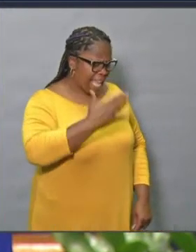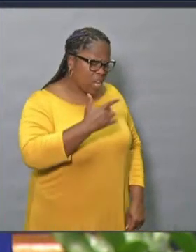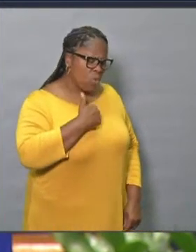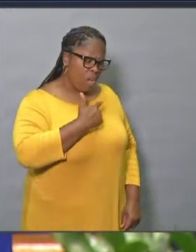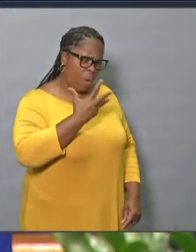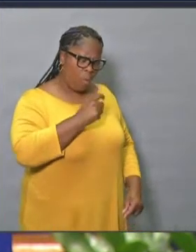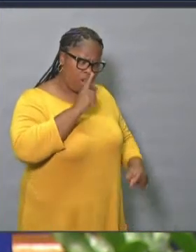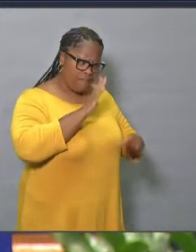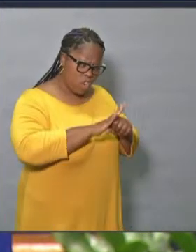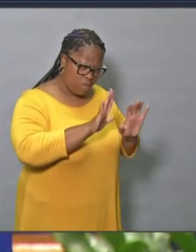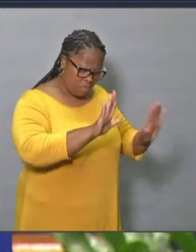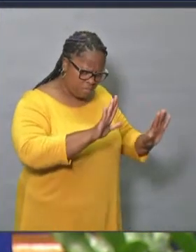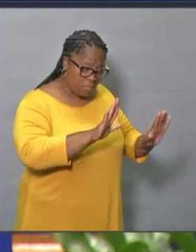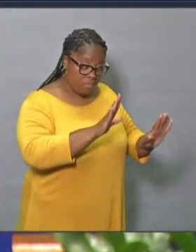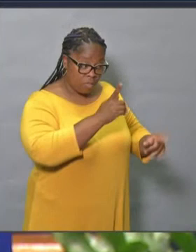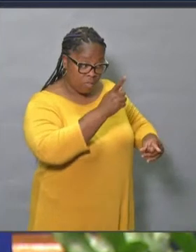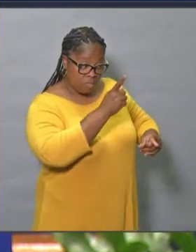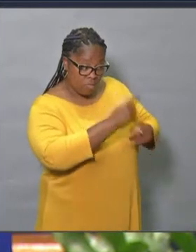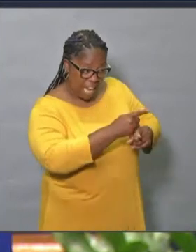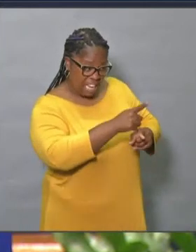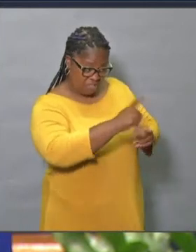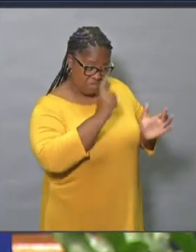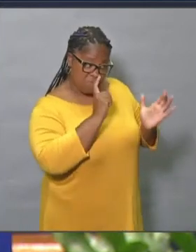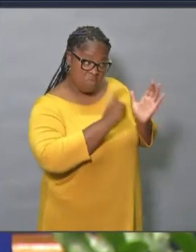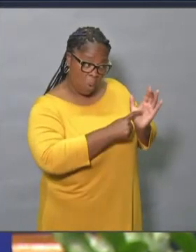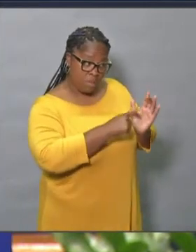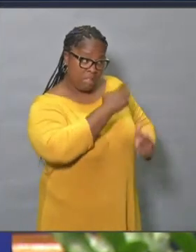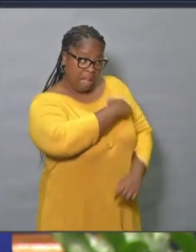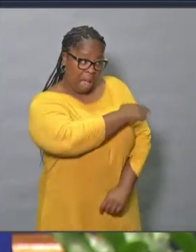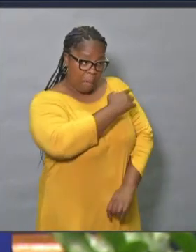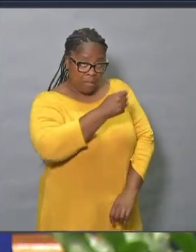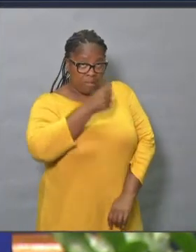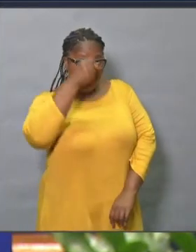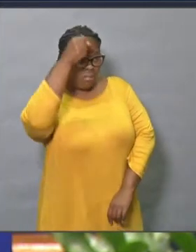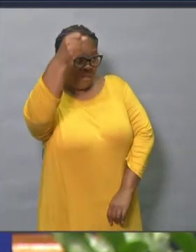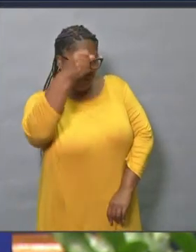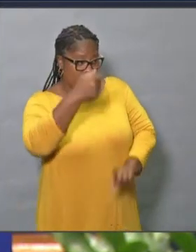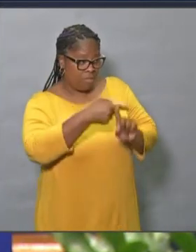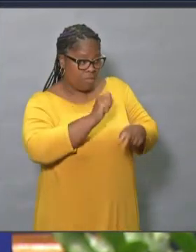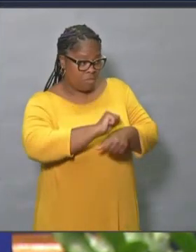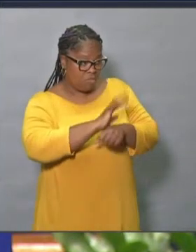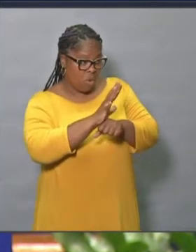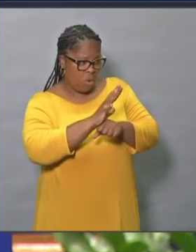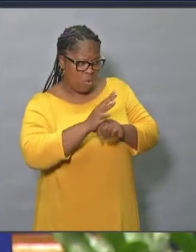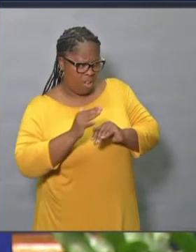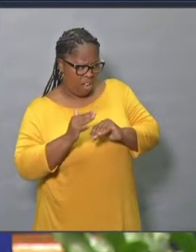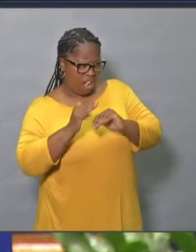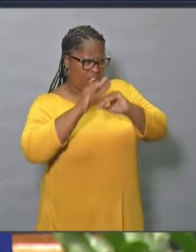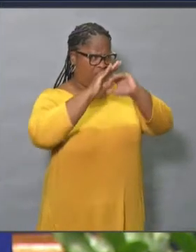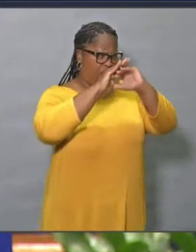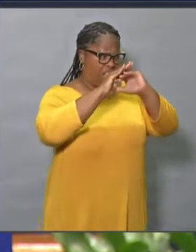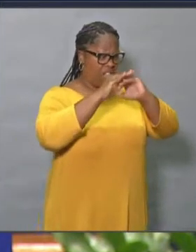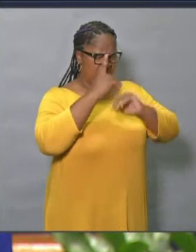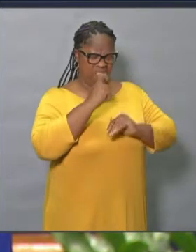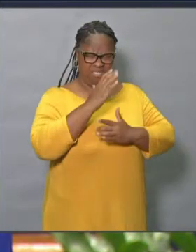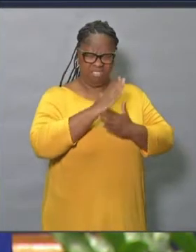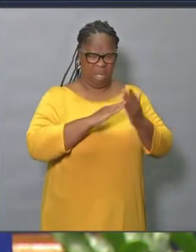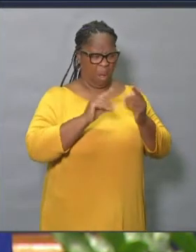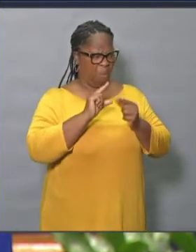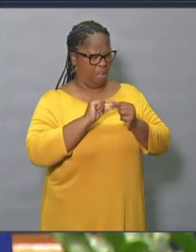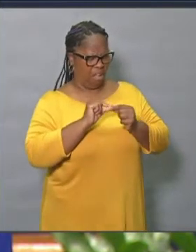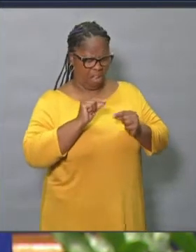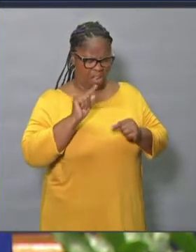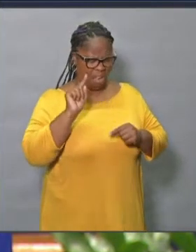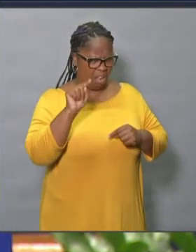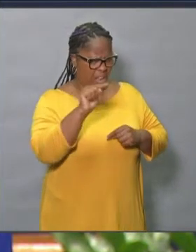wanted to confirm, are you noticing a rise in hospitalizations related to COVID-19? Because there have been anecdotal reports that